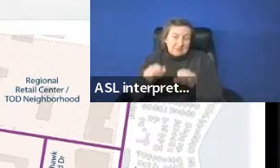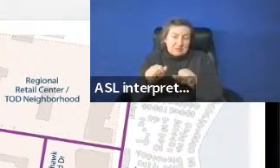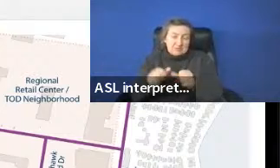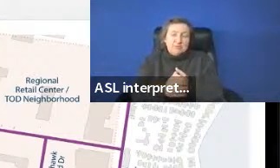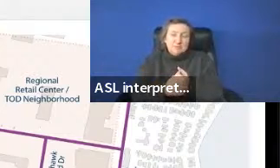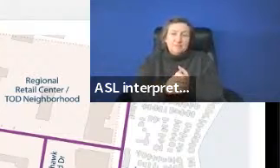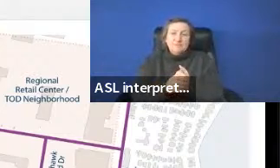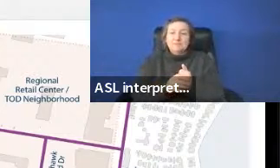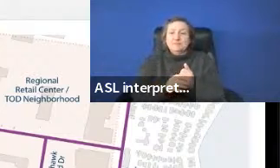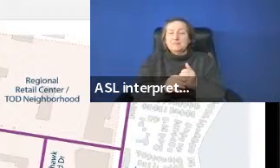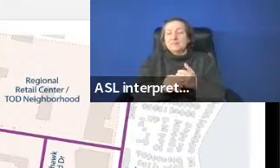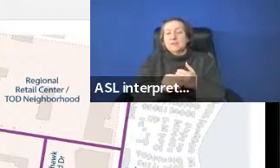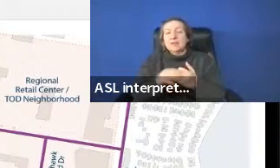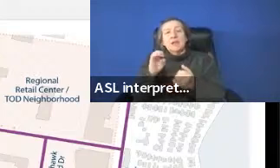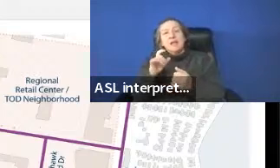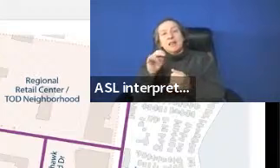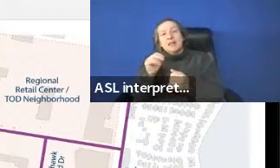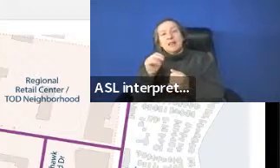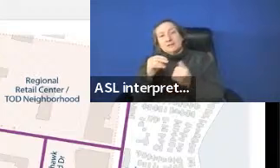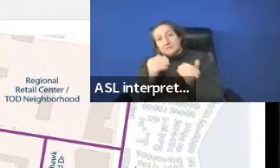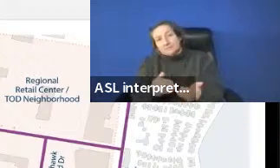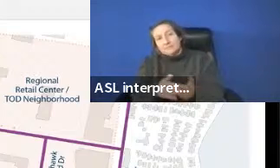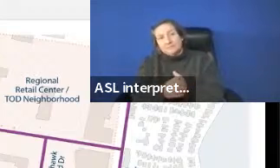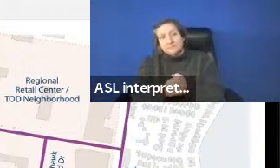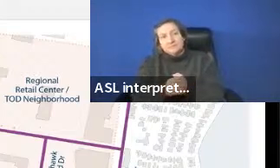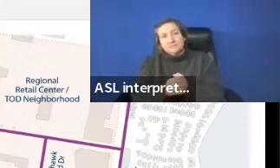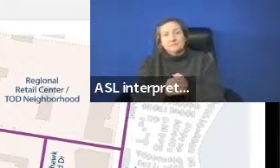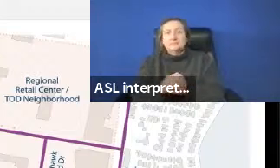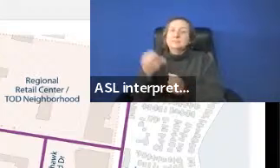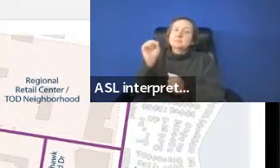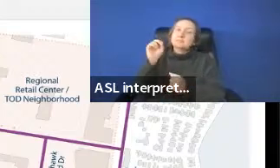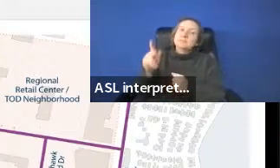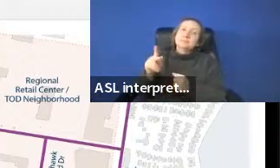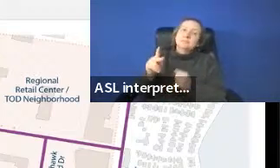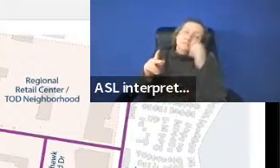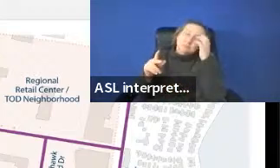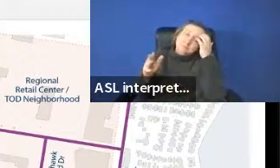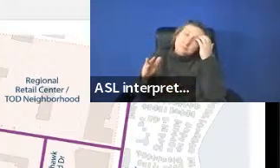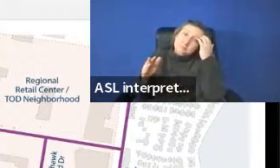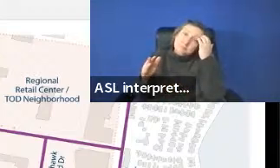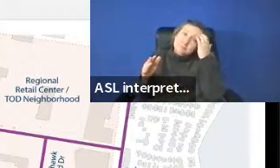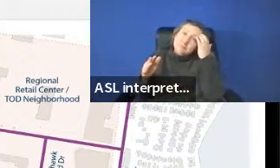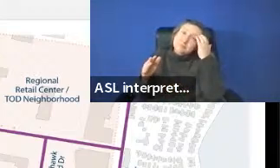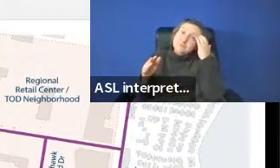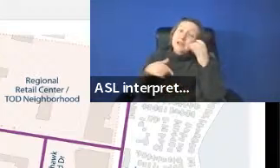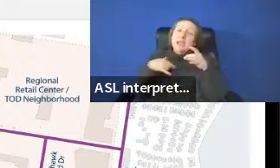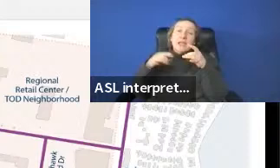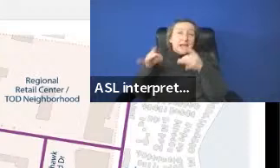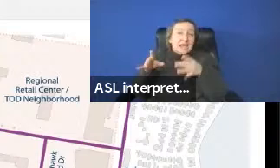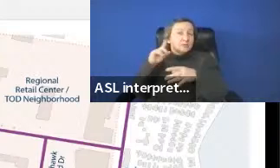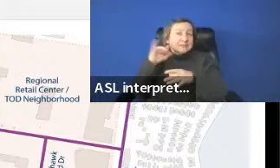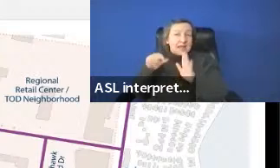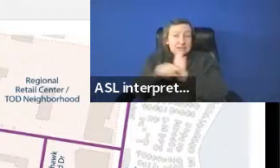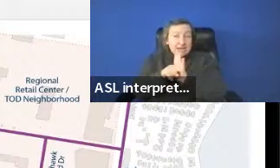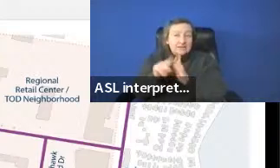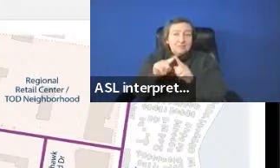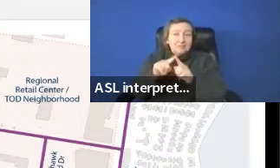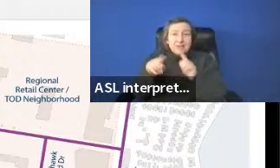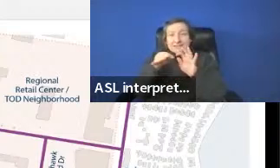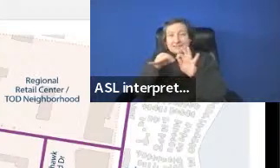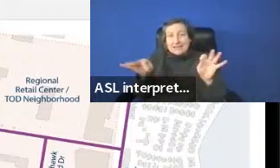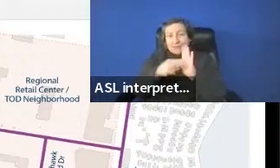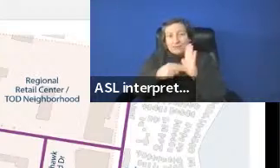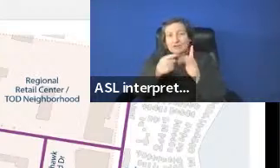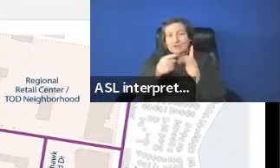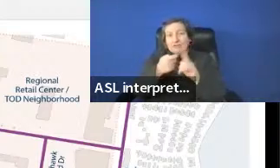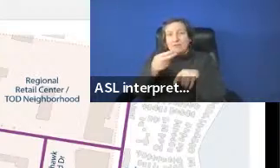So Ellen, take it away. All right. God, I hate to sound negative here, but I have a statement to read from Hayden